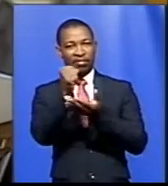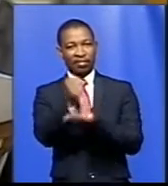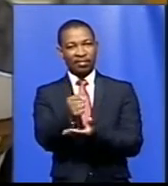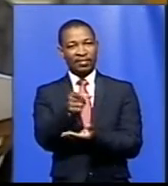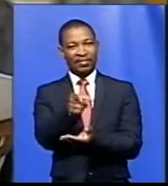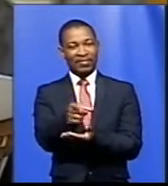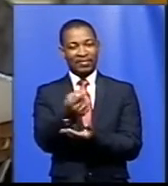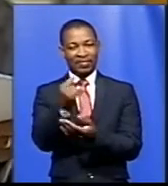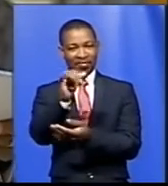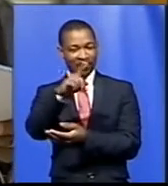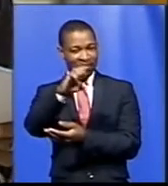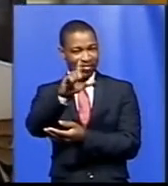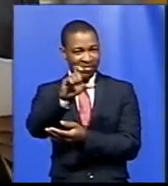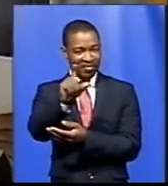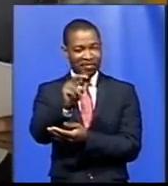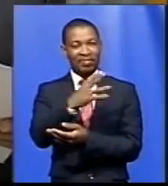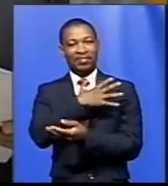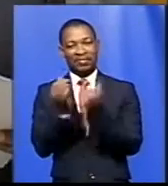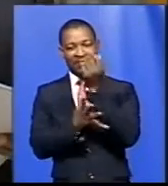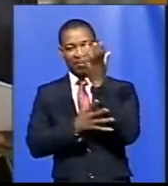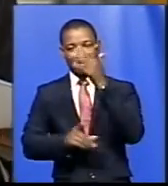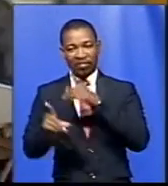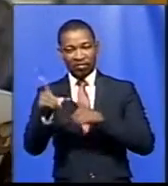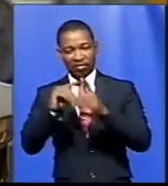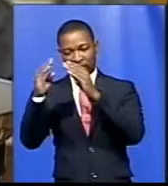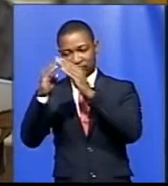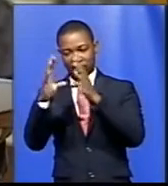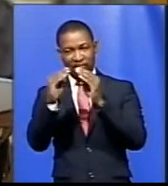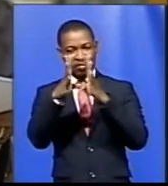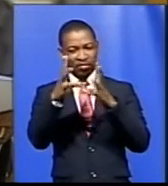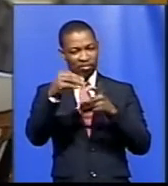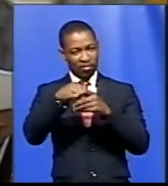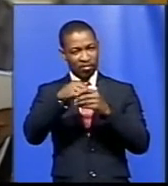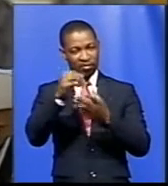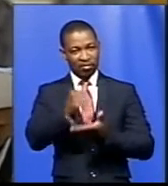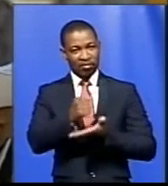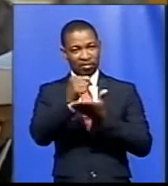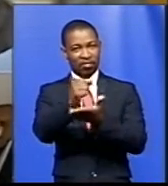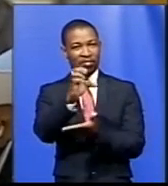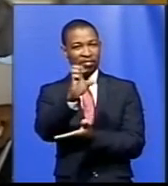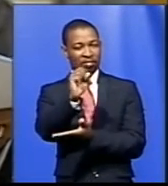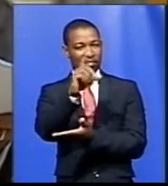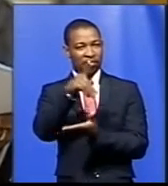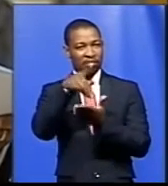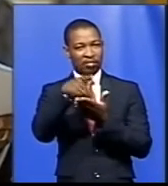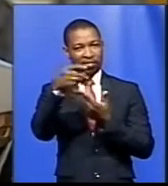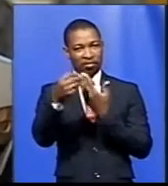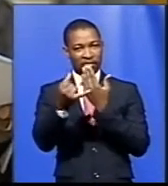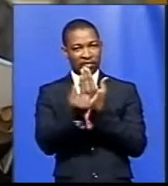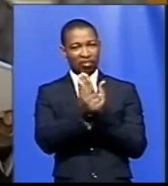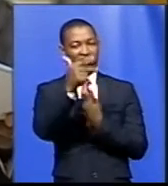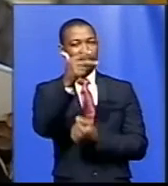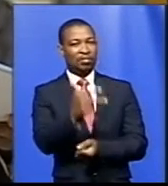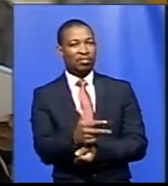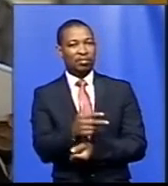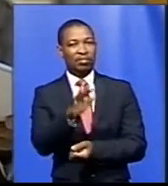Ipelegeng and destitute housing programs. Part of the ministry's budget for ESP projects at